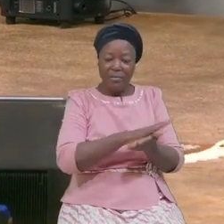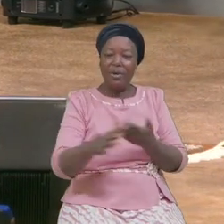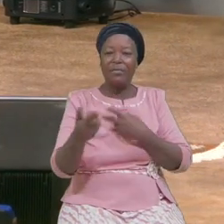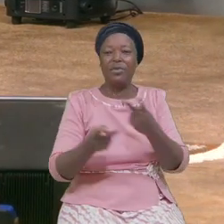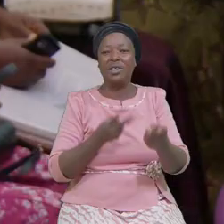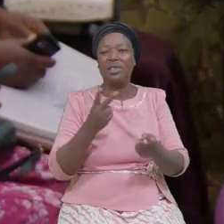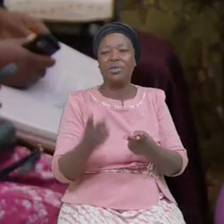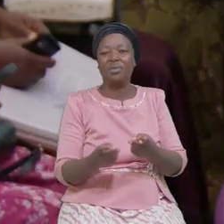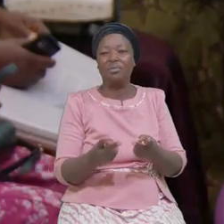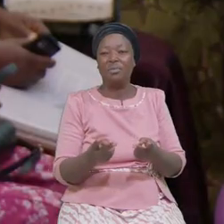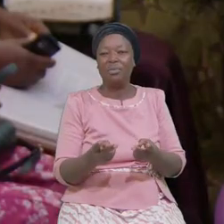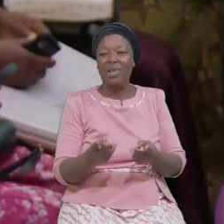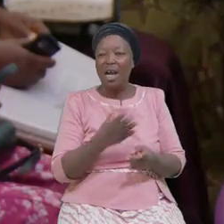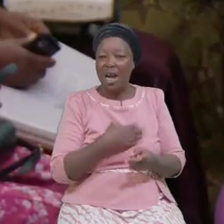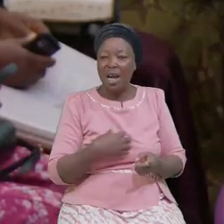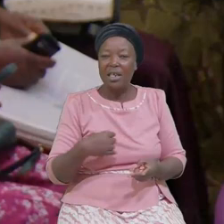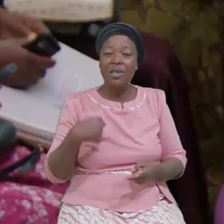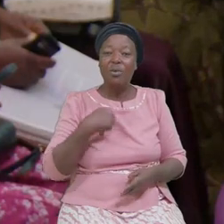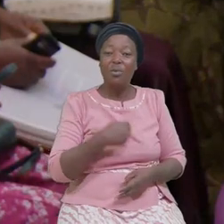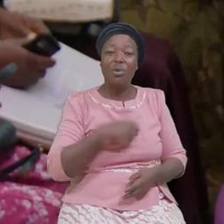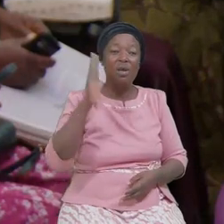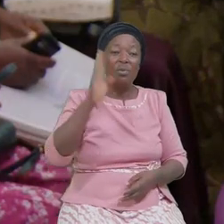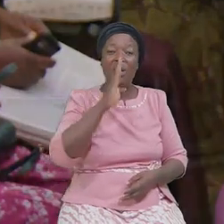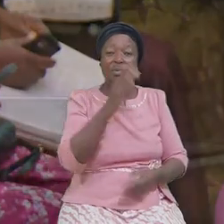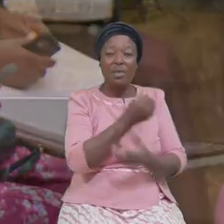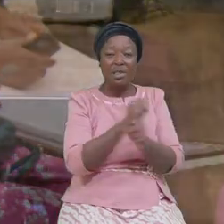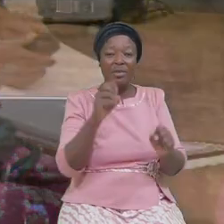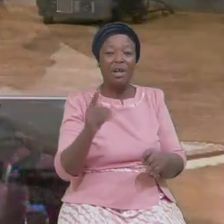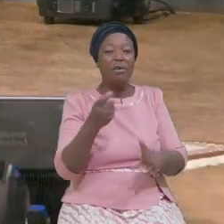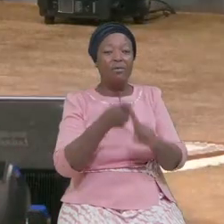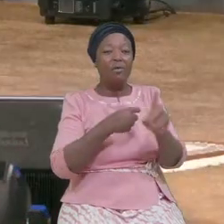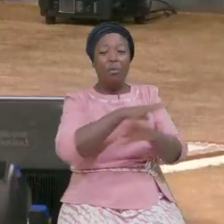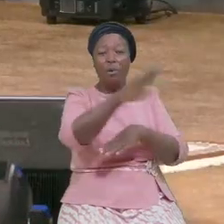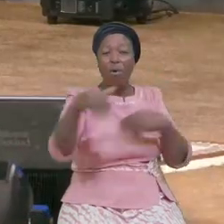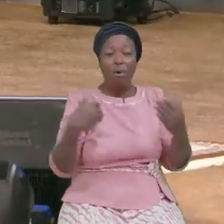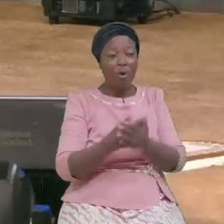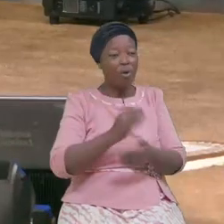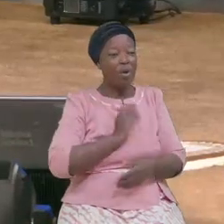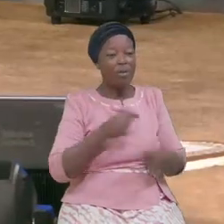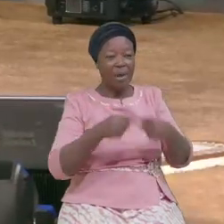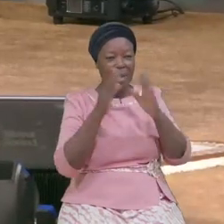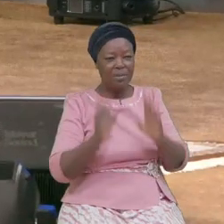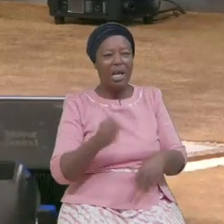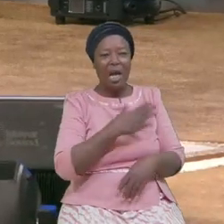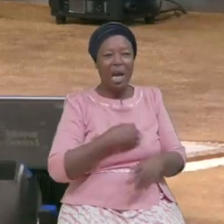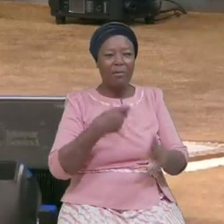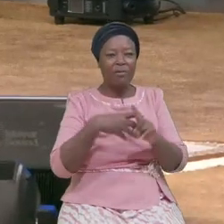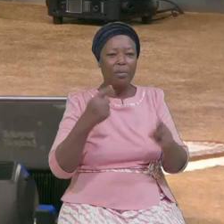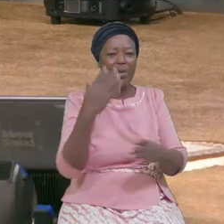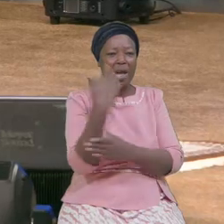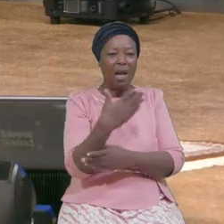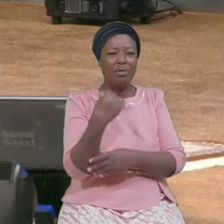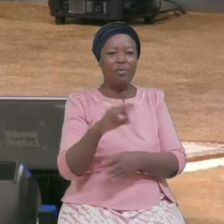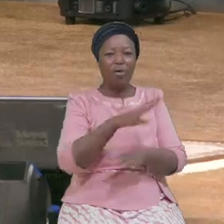visitation, and we will be saved from all our enemies and from the hand